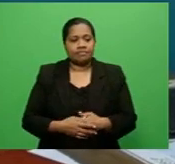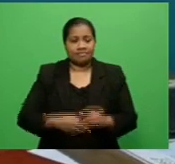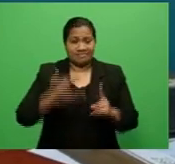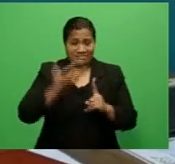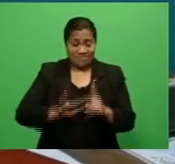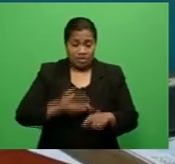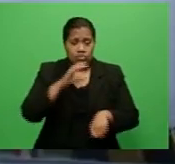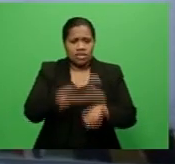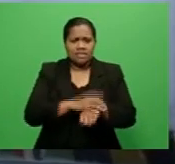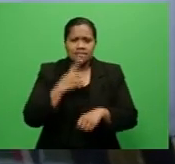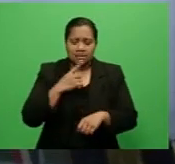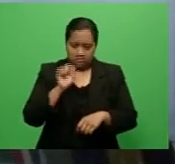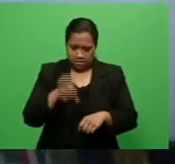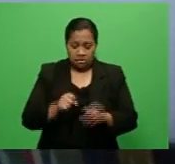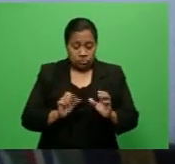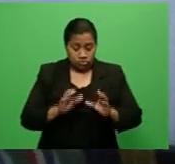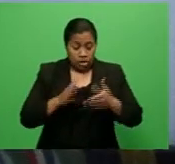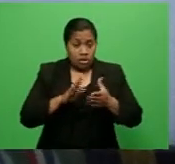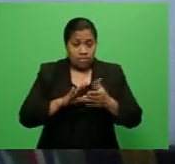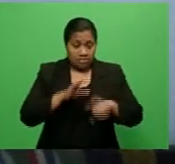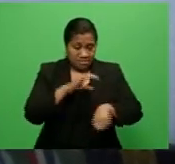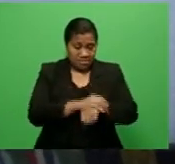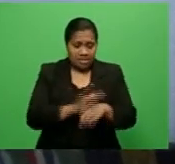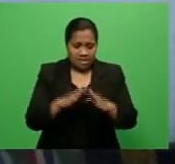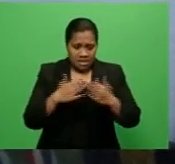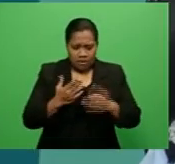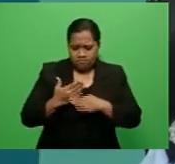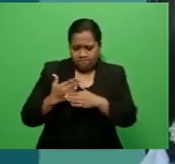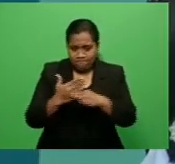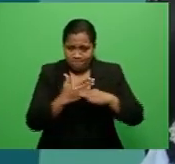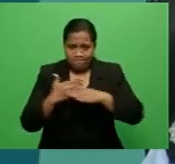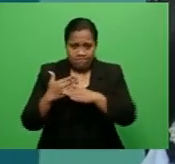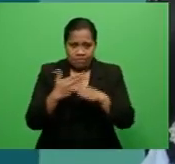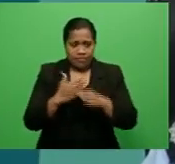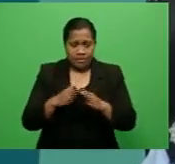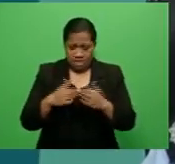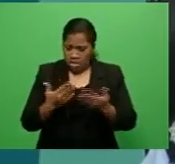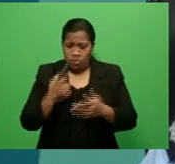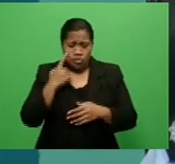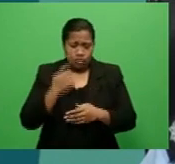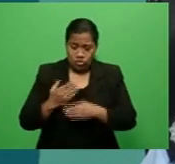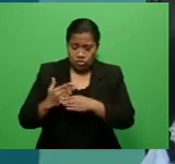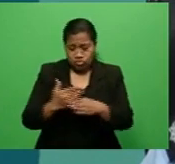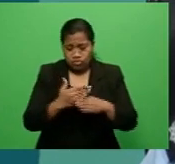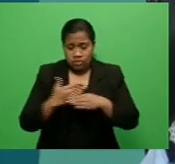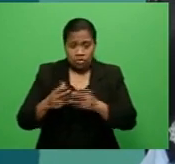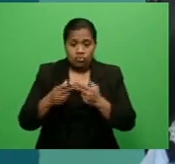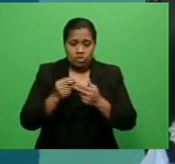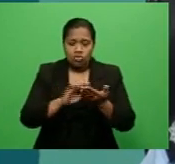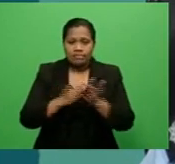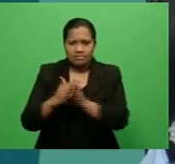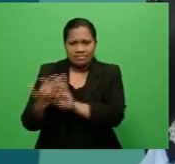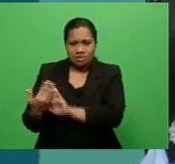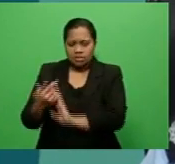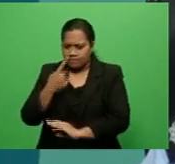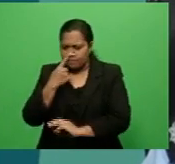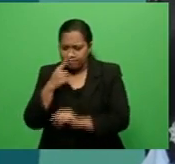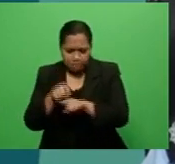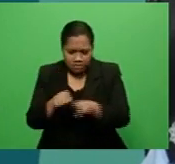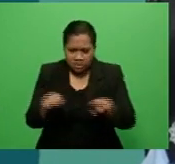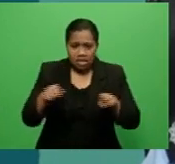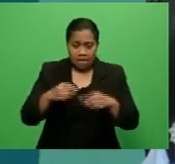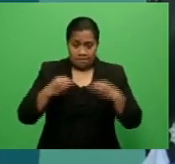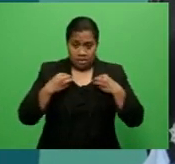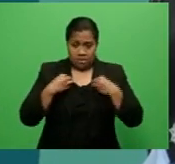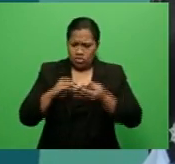says the force is working closely with the retailers. We are trying to work very closely with the community out there to see if the business communities can